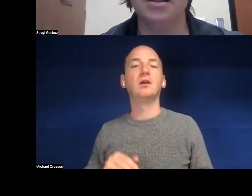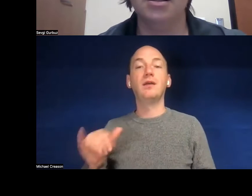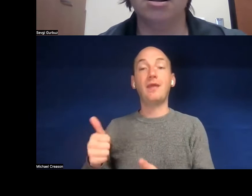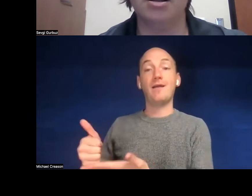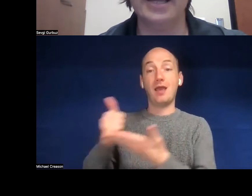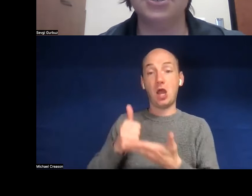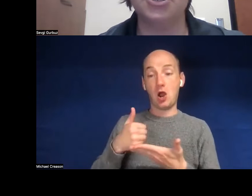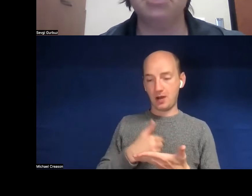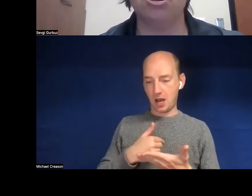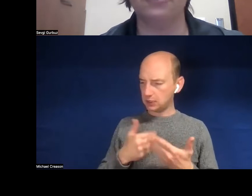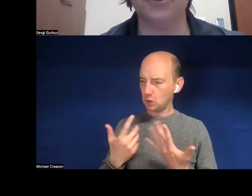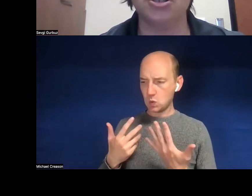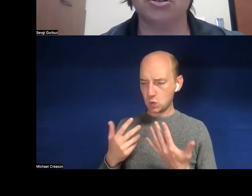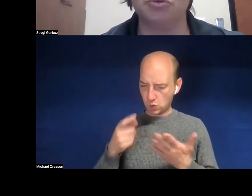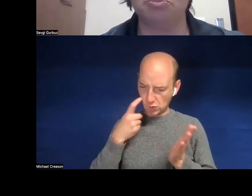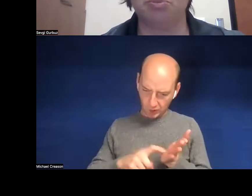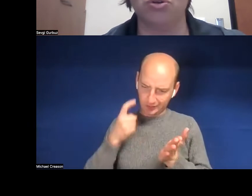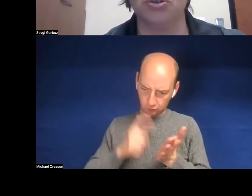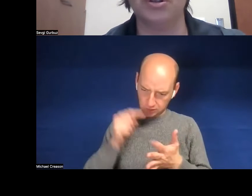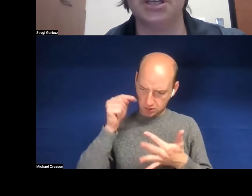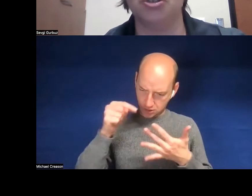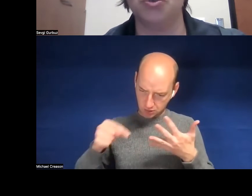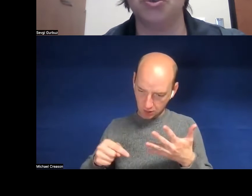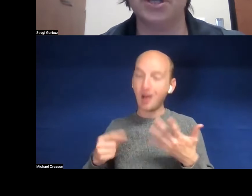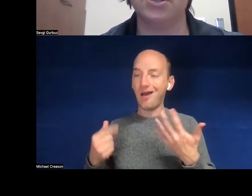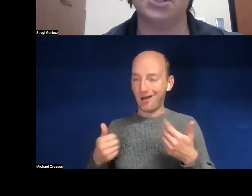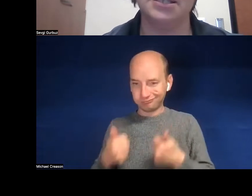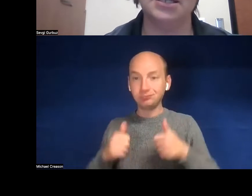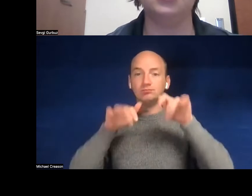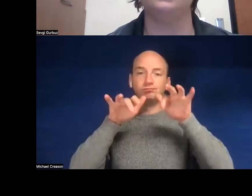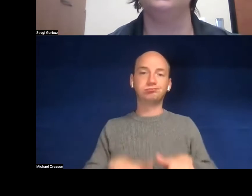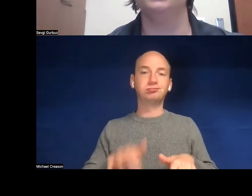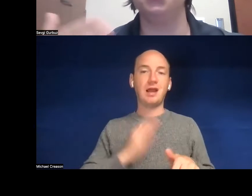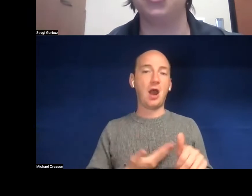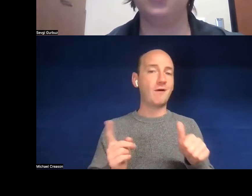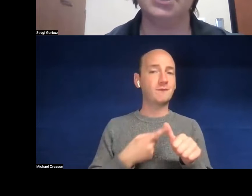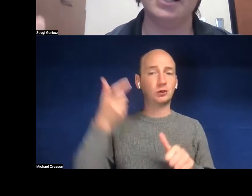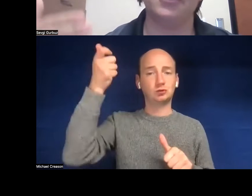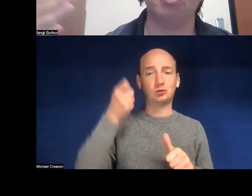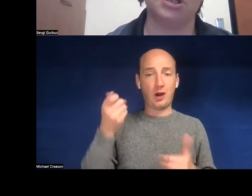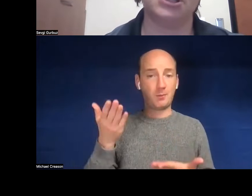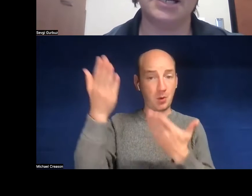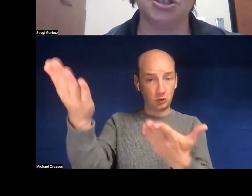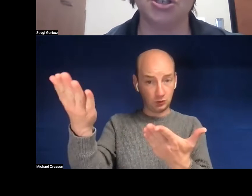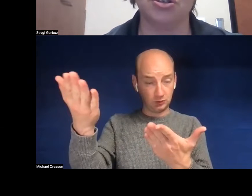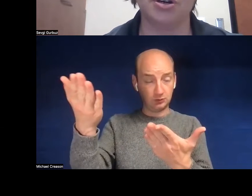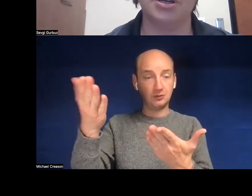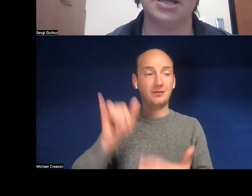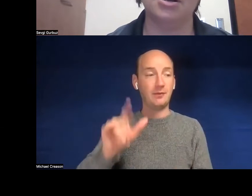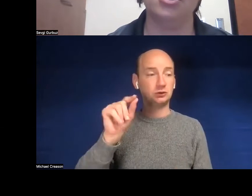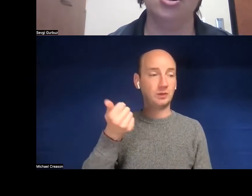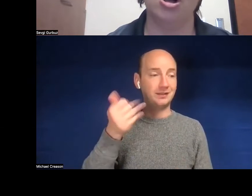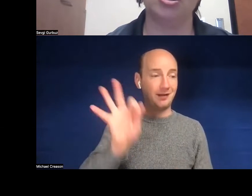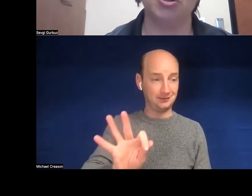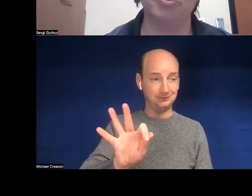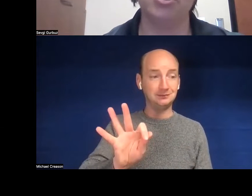funded and submit our first proposal in June 2019, which was funded, and the project actually started